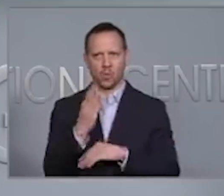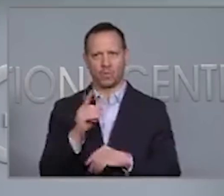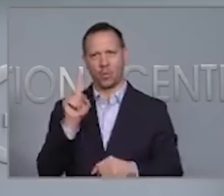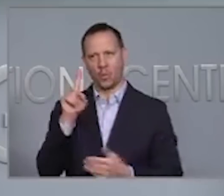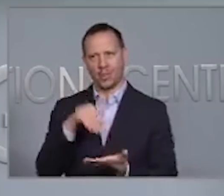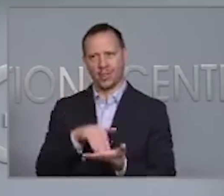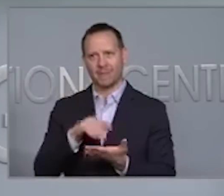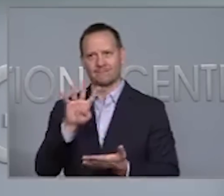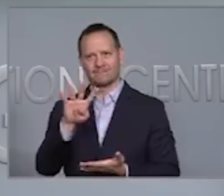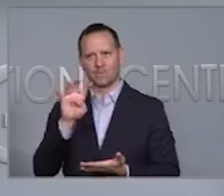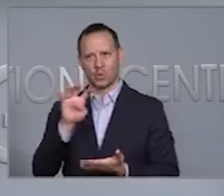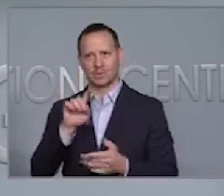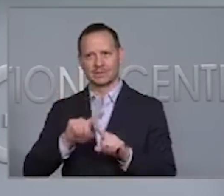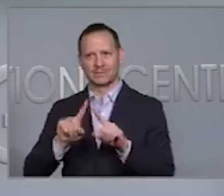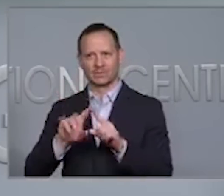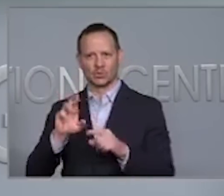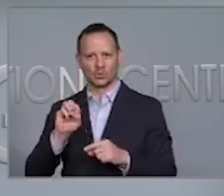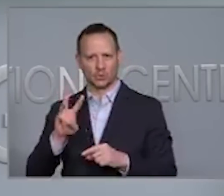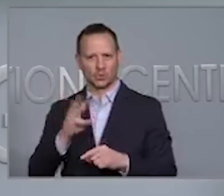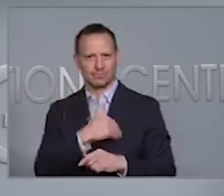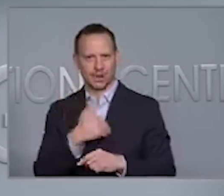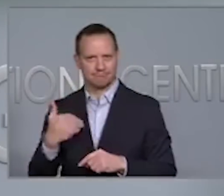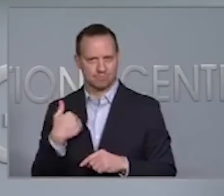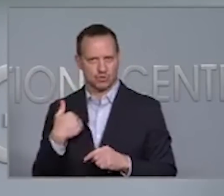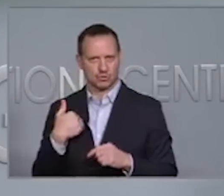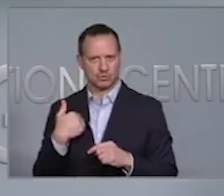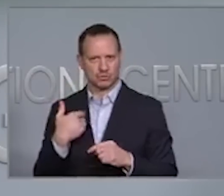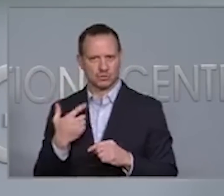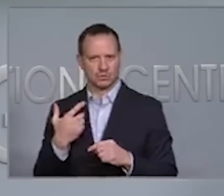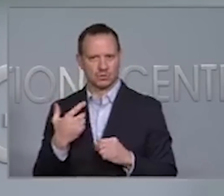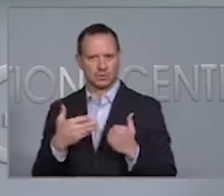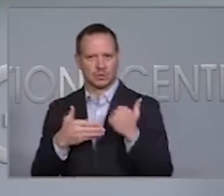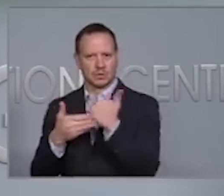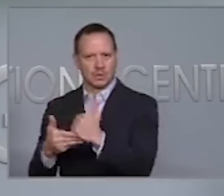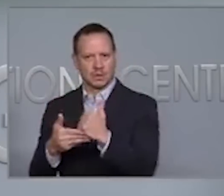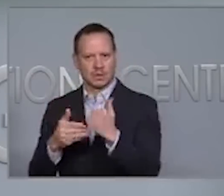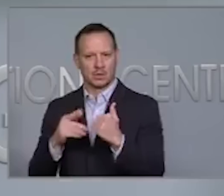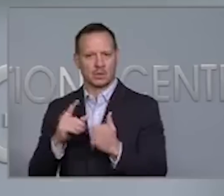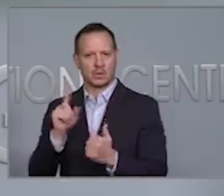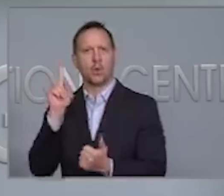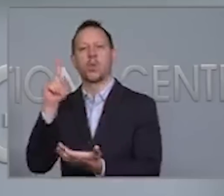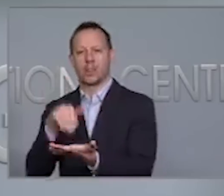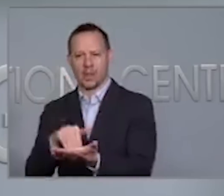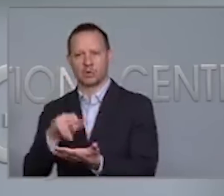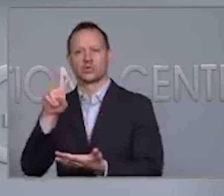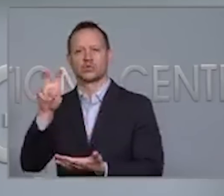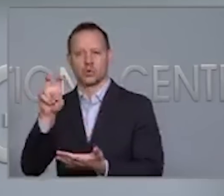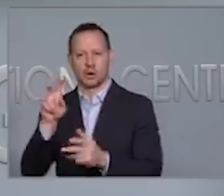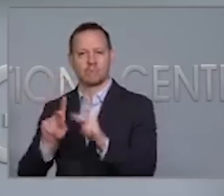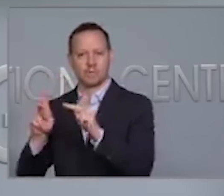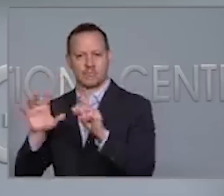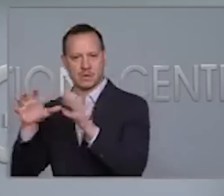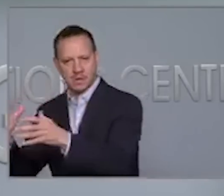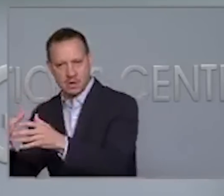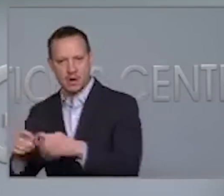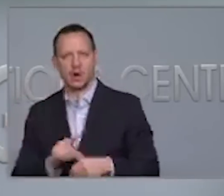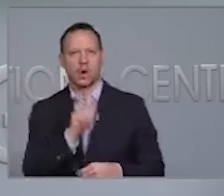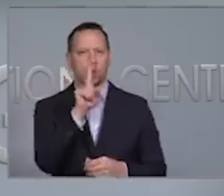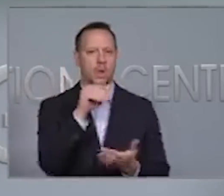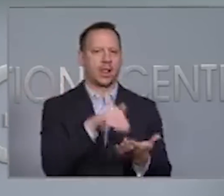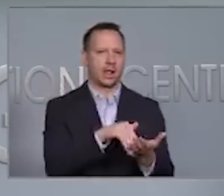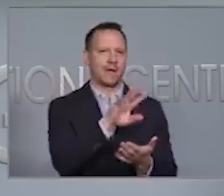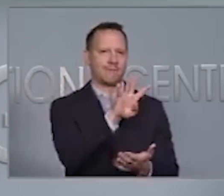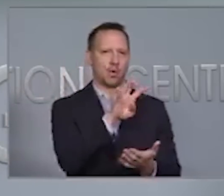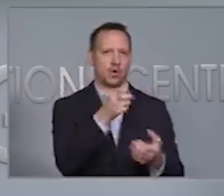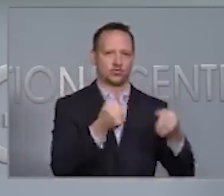do so when the storm hits their area. And there are more than 1,400 DOT and contractor trucks available for this